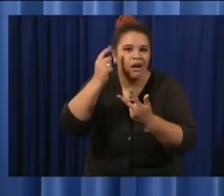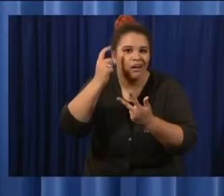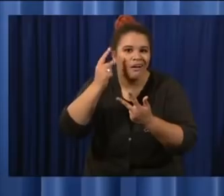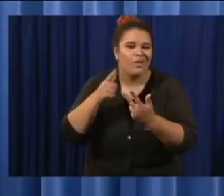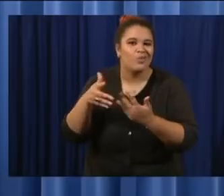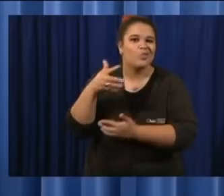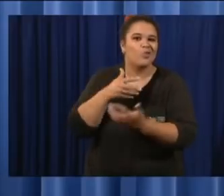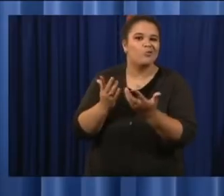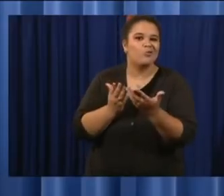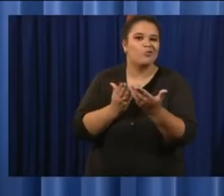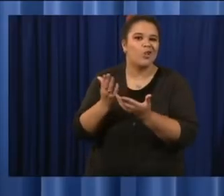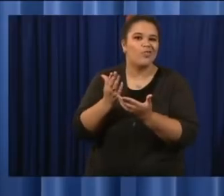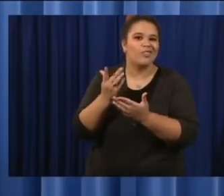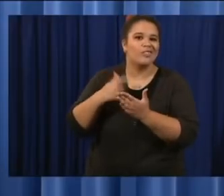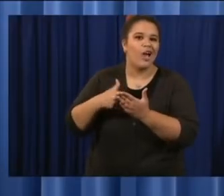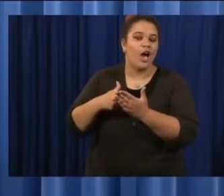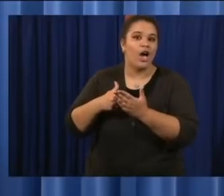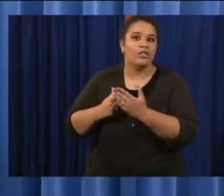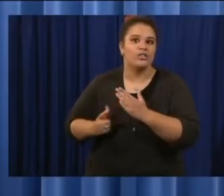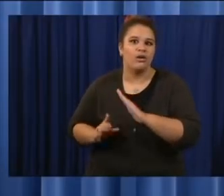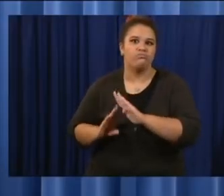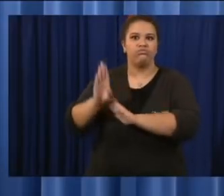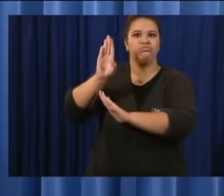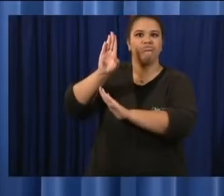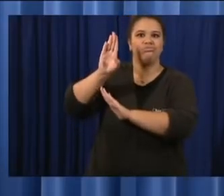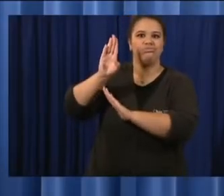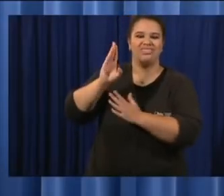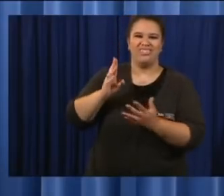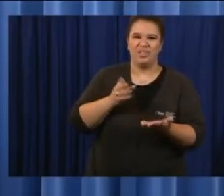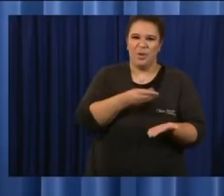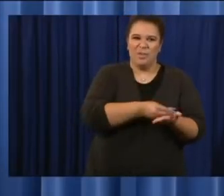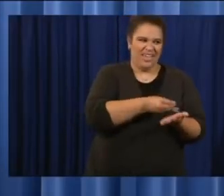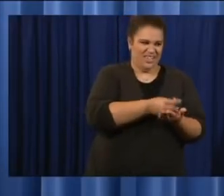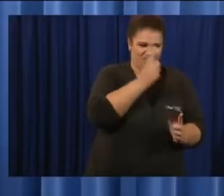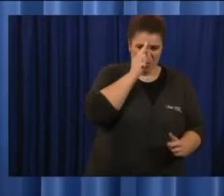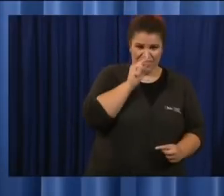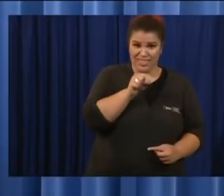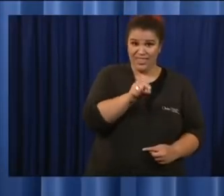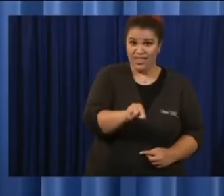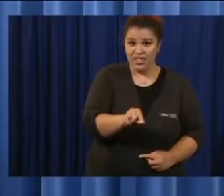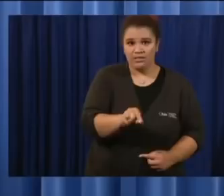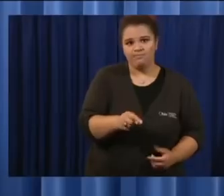don't see any money available to do that. Thank you.